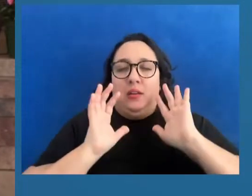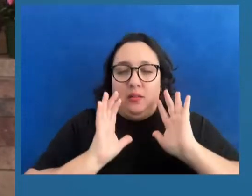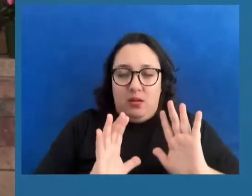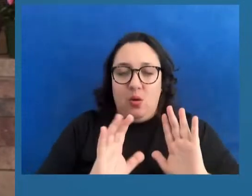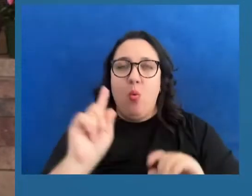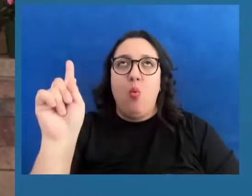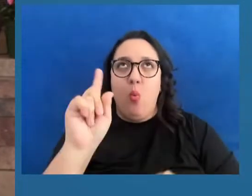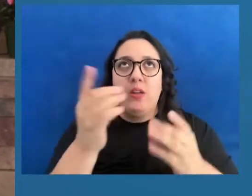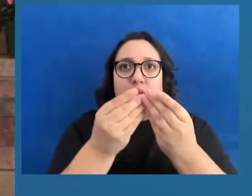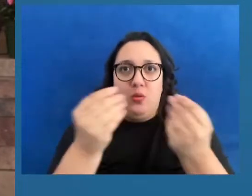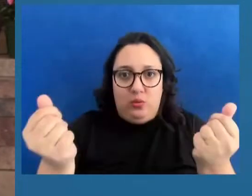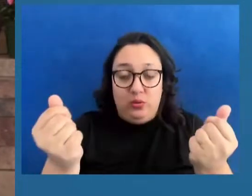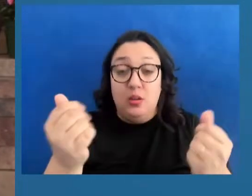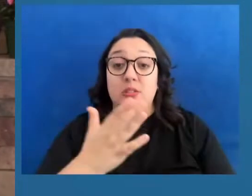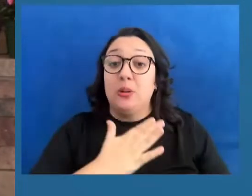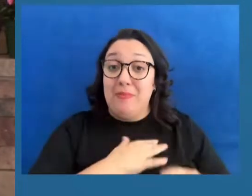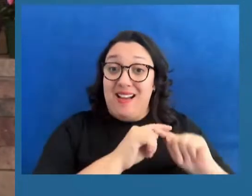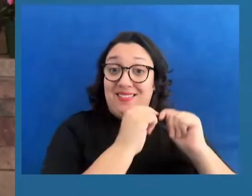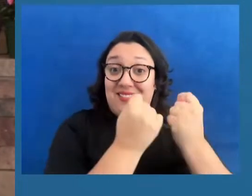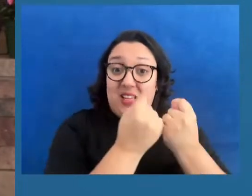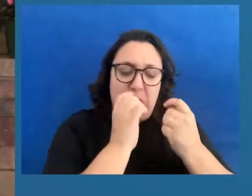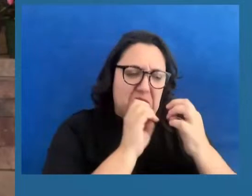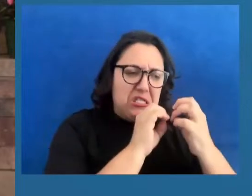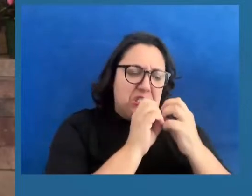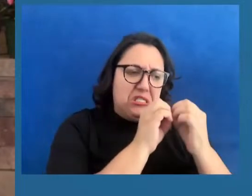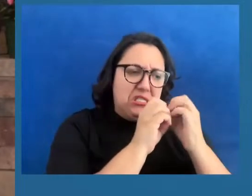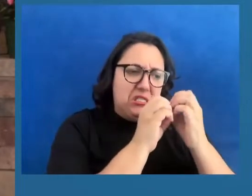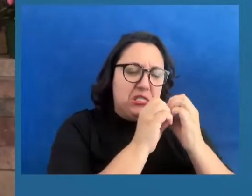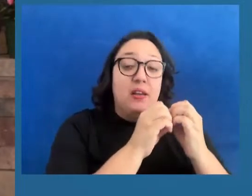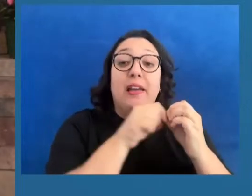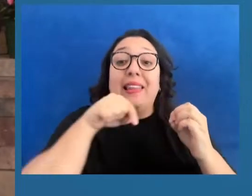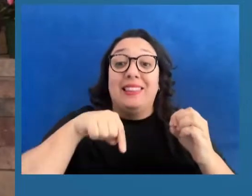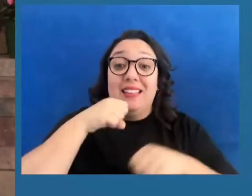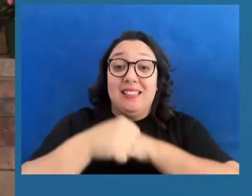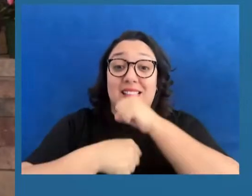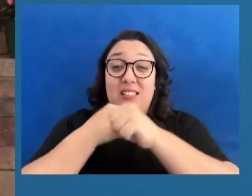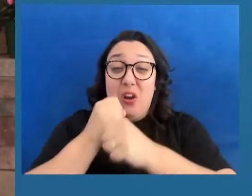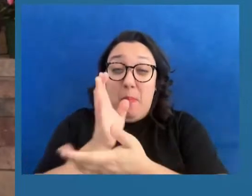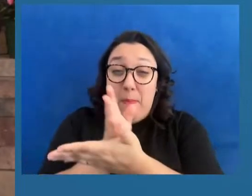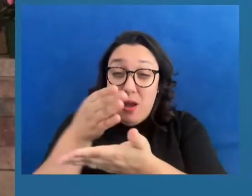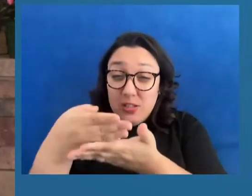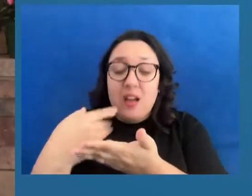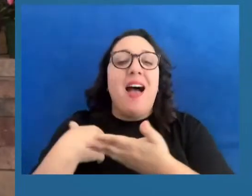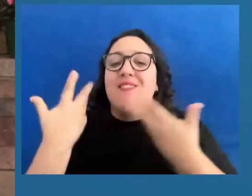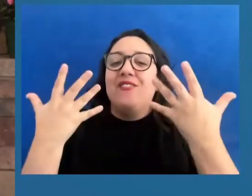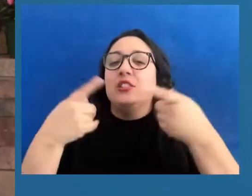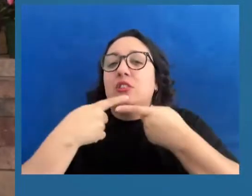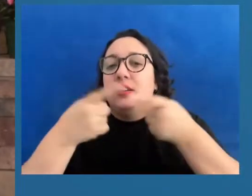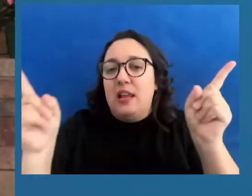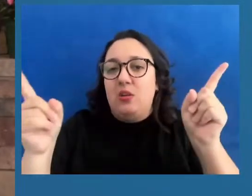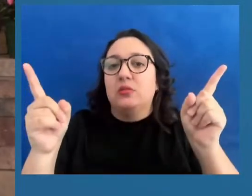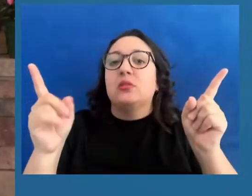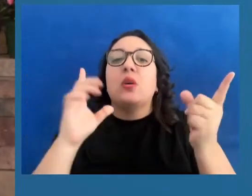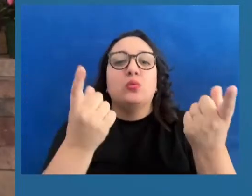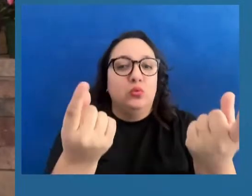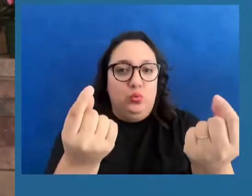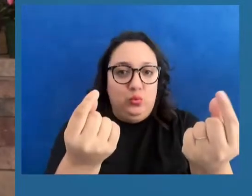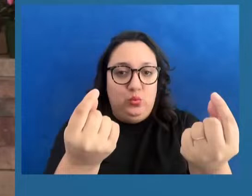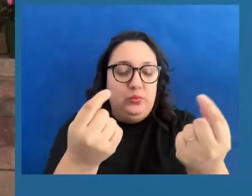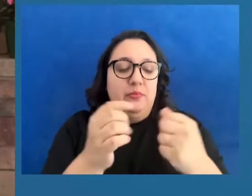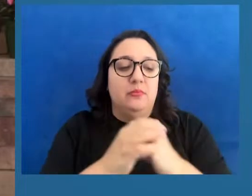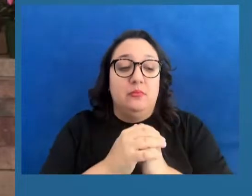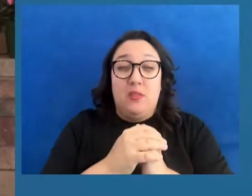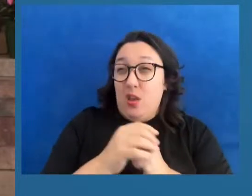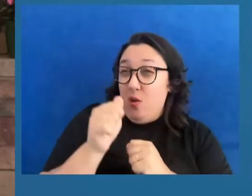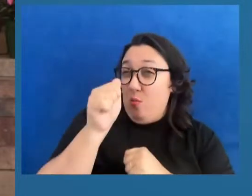work with my team. And in this year's budget, I announced this. I said, what we're going to do is say, private equity